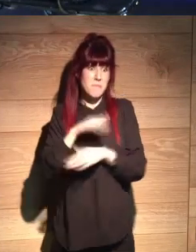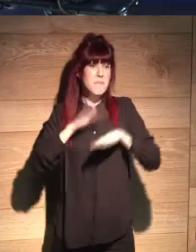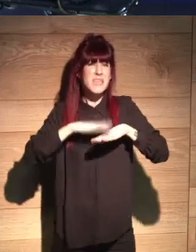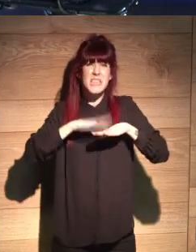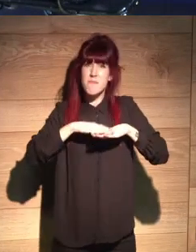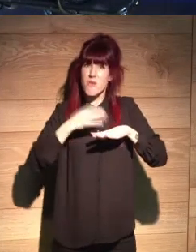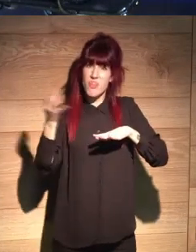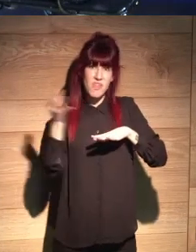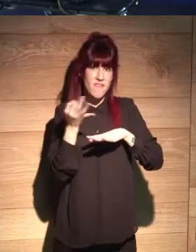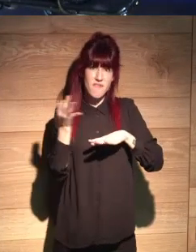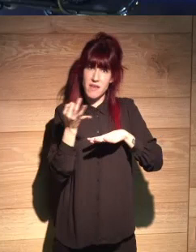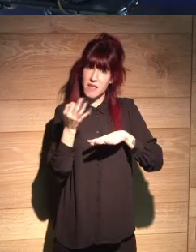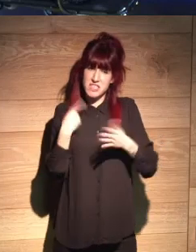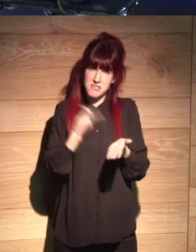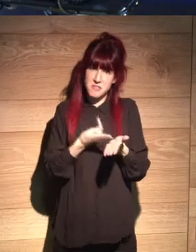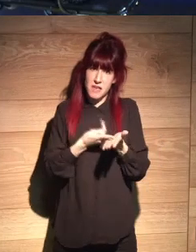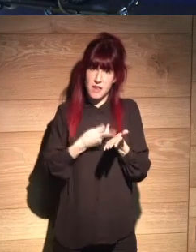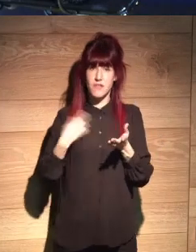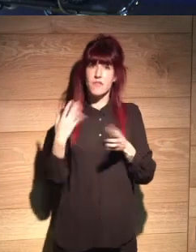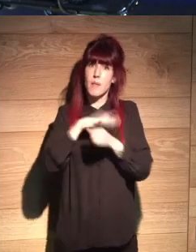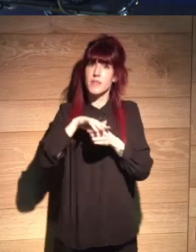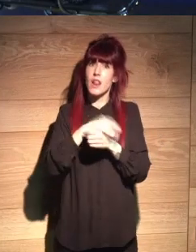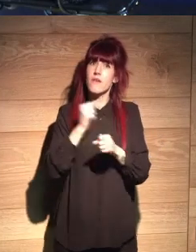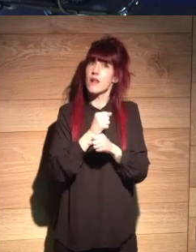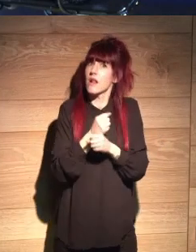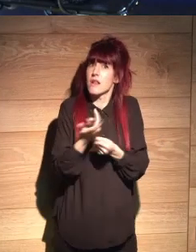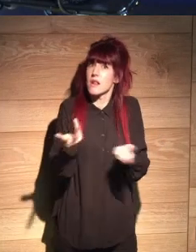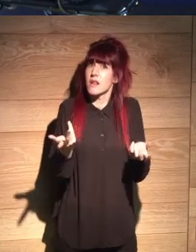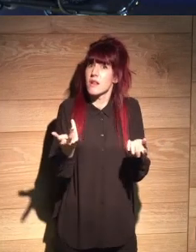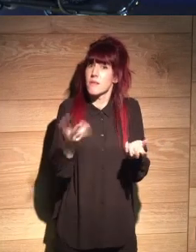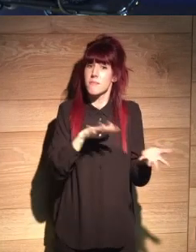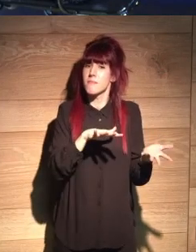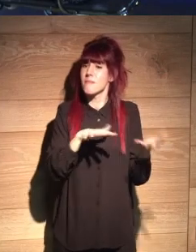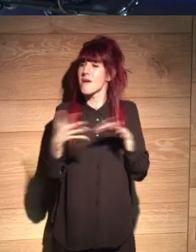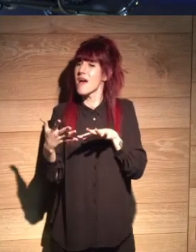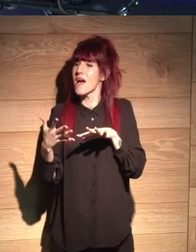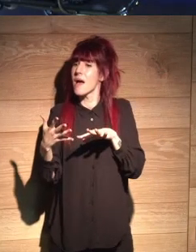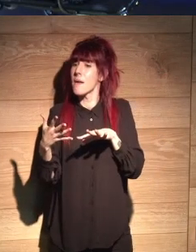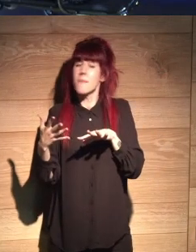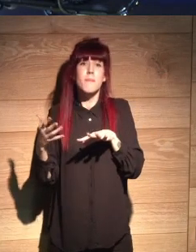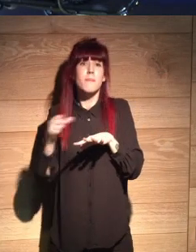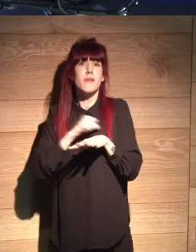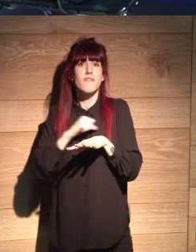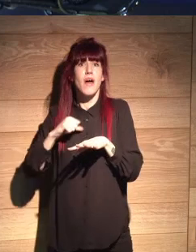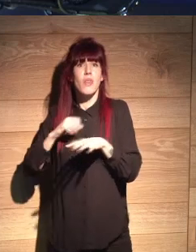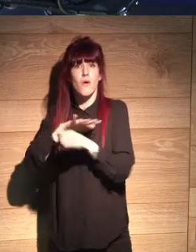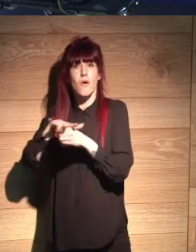This is the minimum thing that we can demand in the labor market. Transfer it to the private